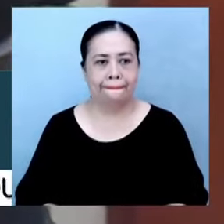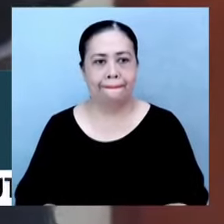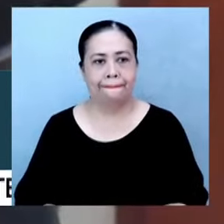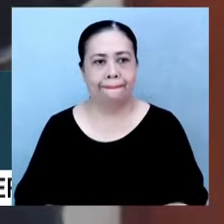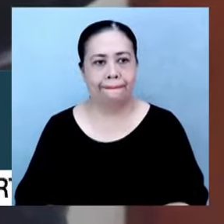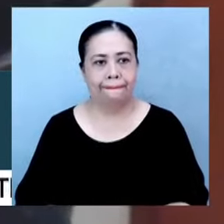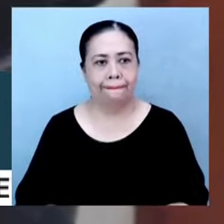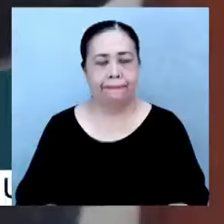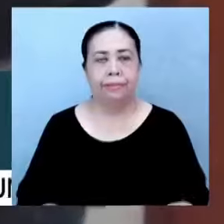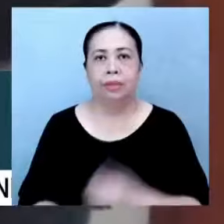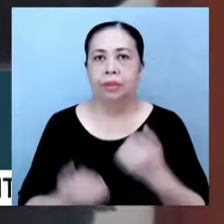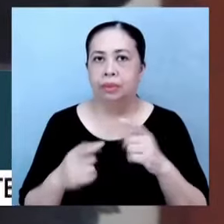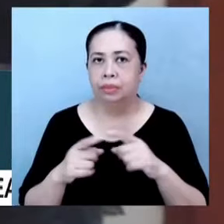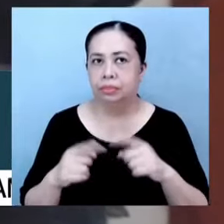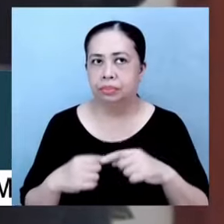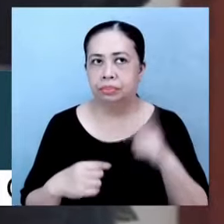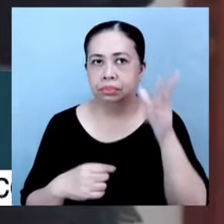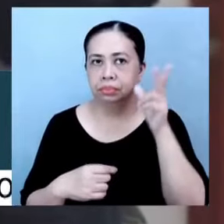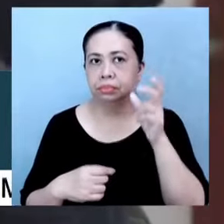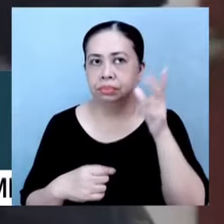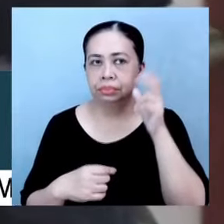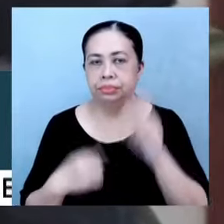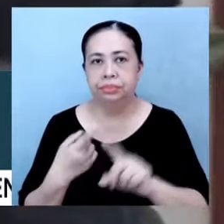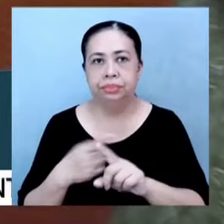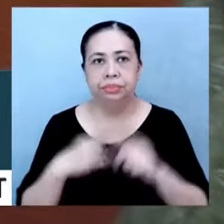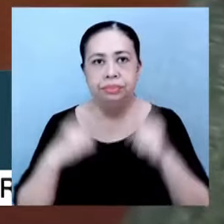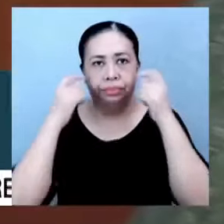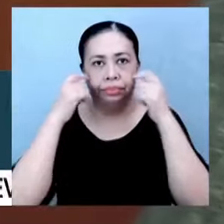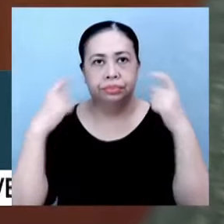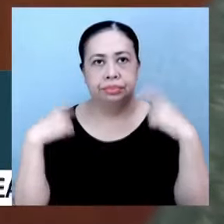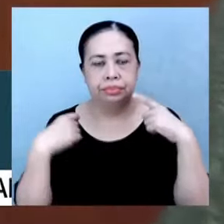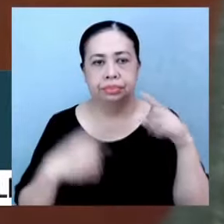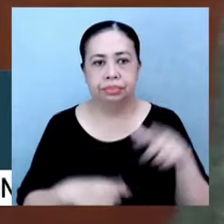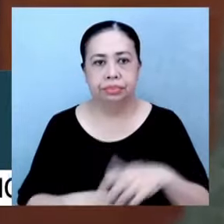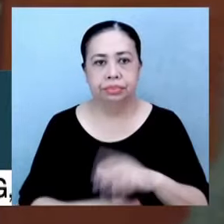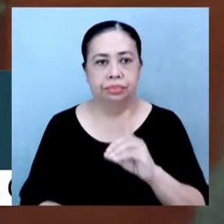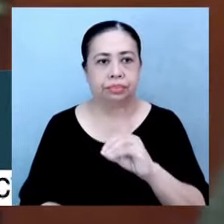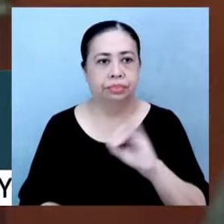also what they heard from Timor-Leste. The DOJ